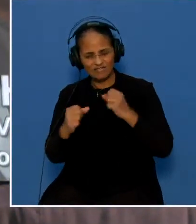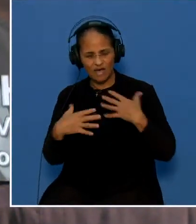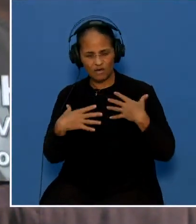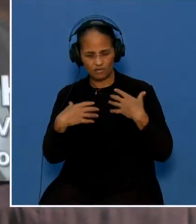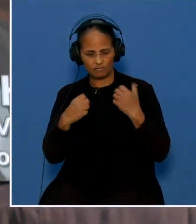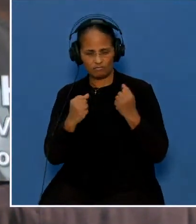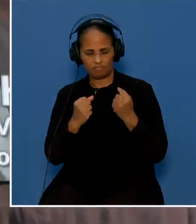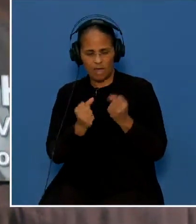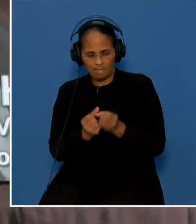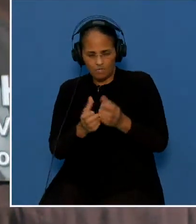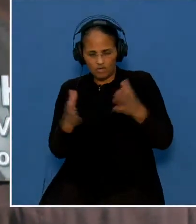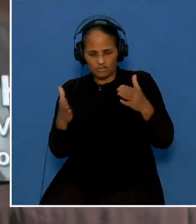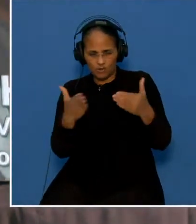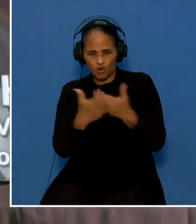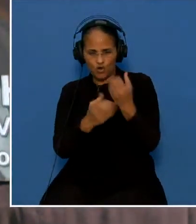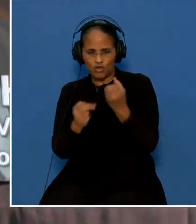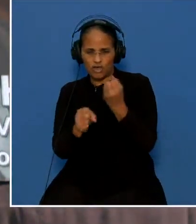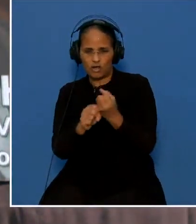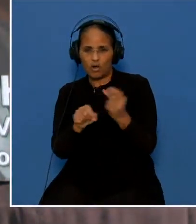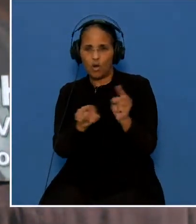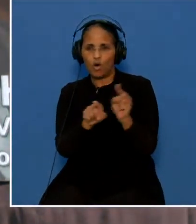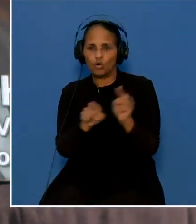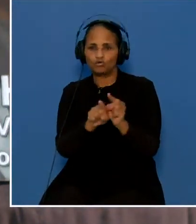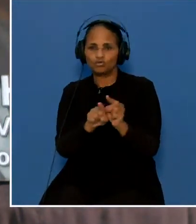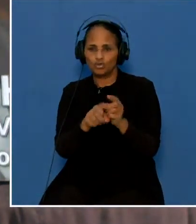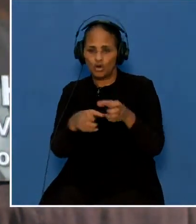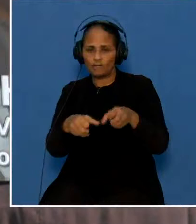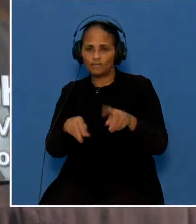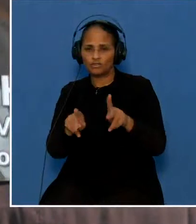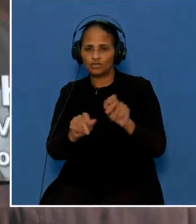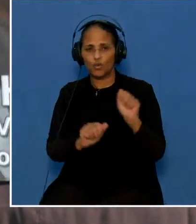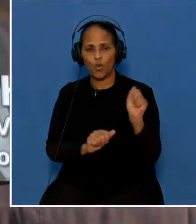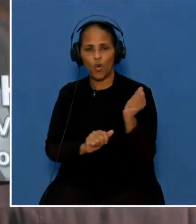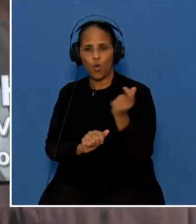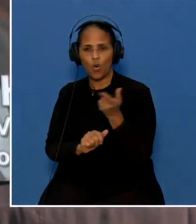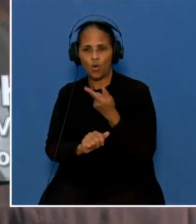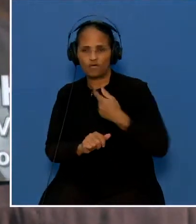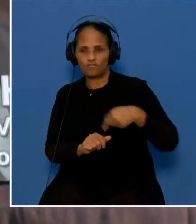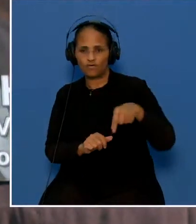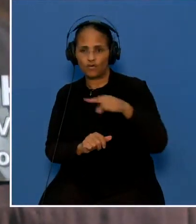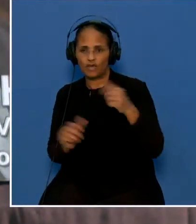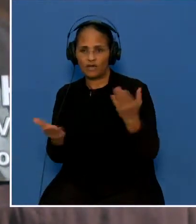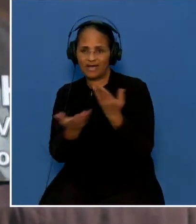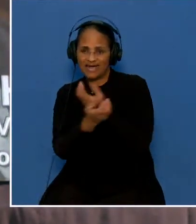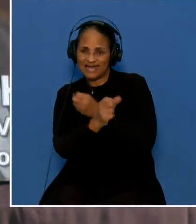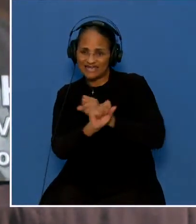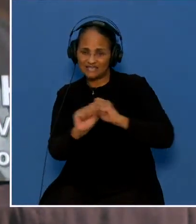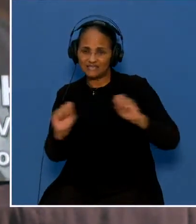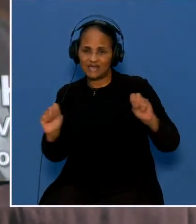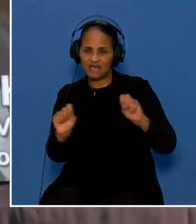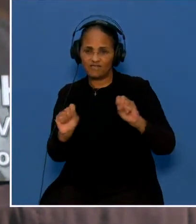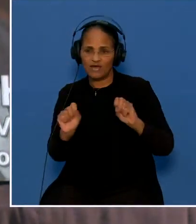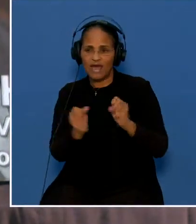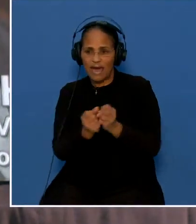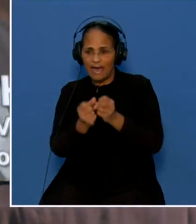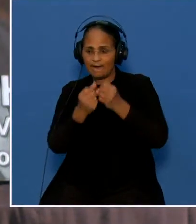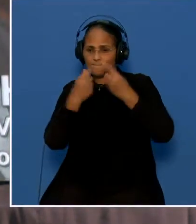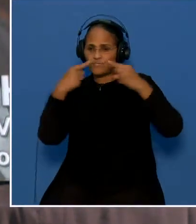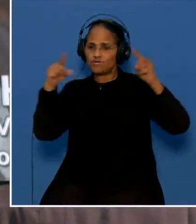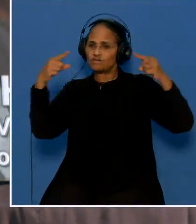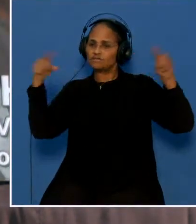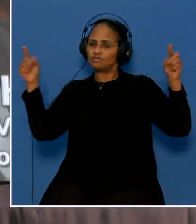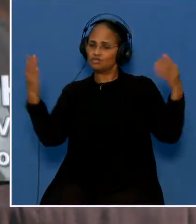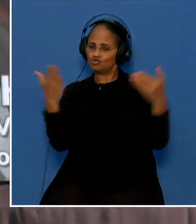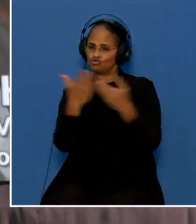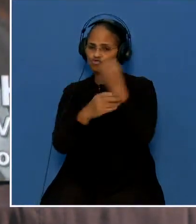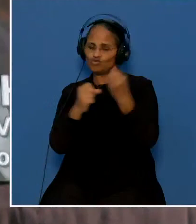New Year. I'd also like to take this opportunity to wish each and every one of you a safe and prosperous New Year